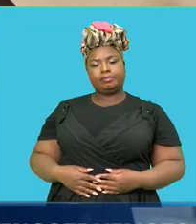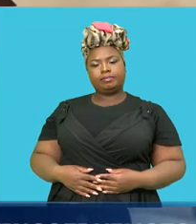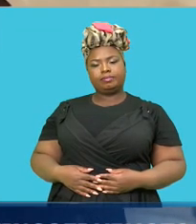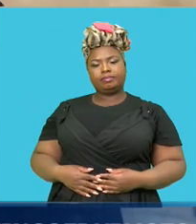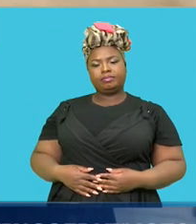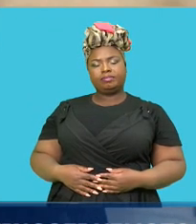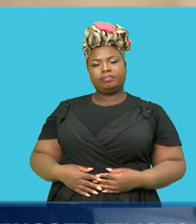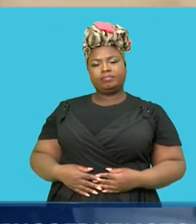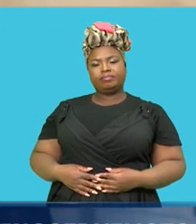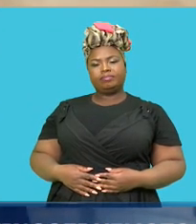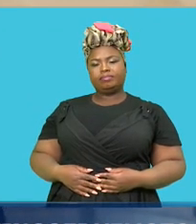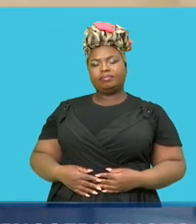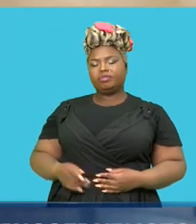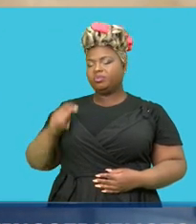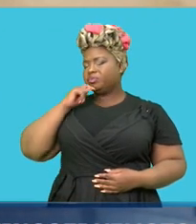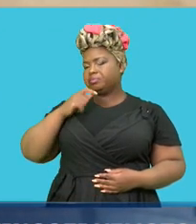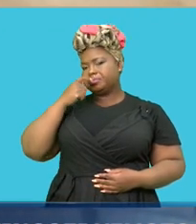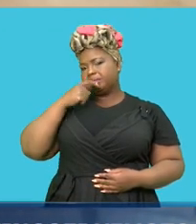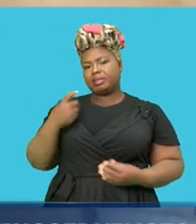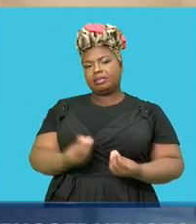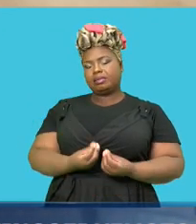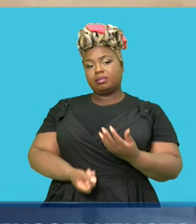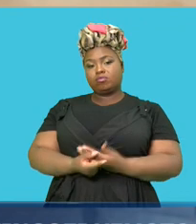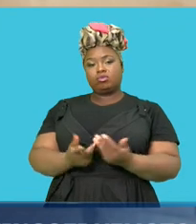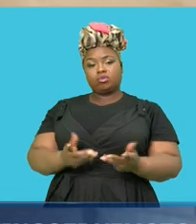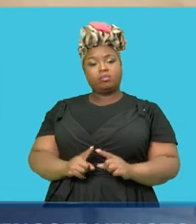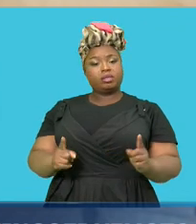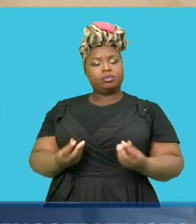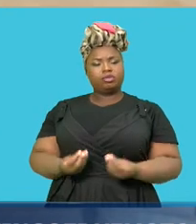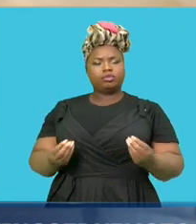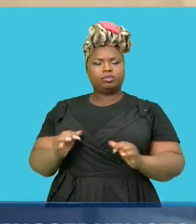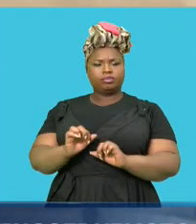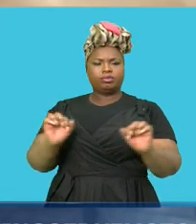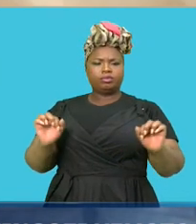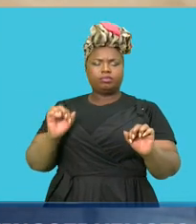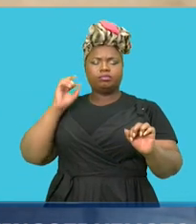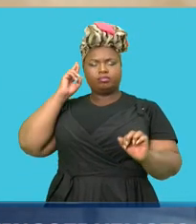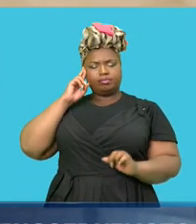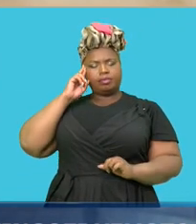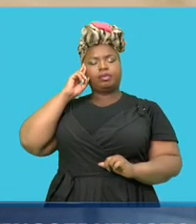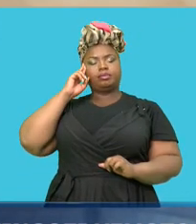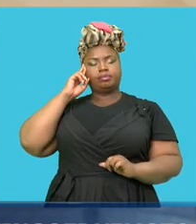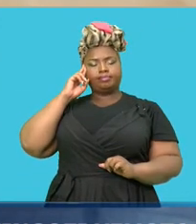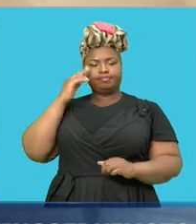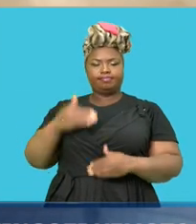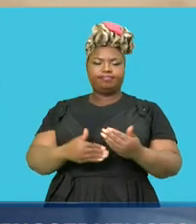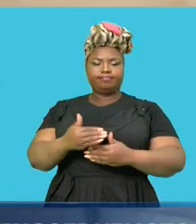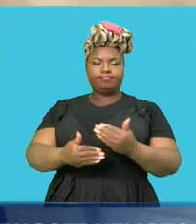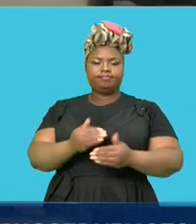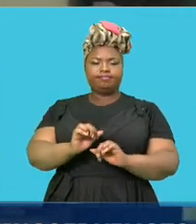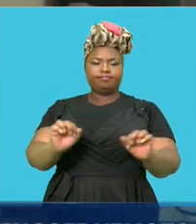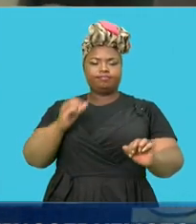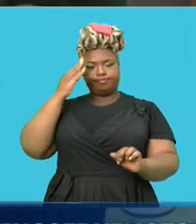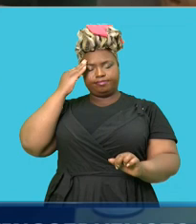It was a very sad thing that happened. But your children's memories will remain in our